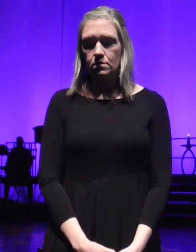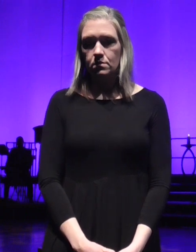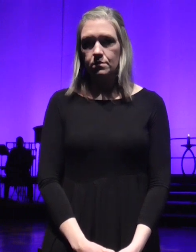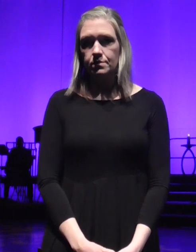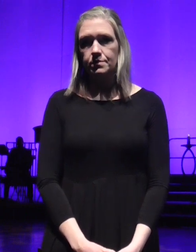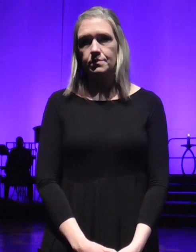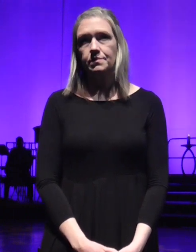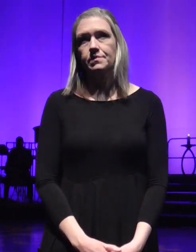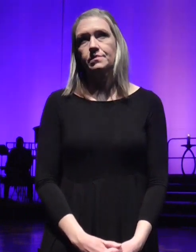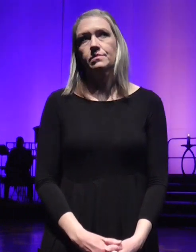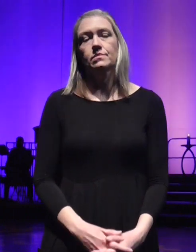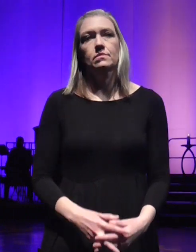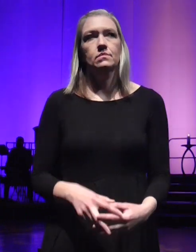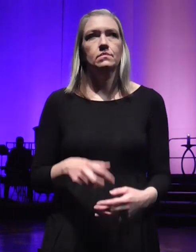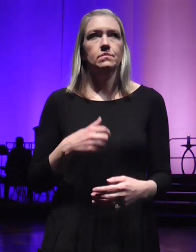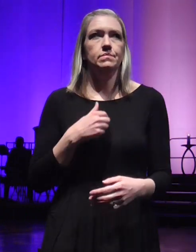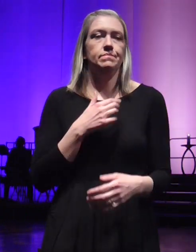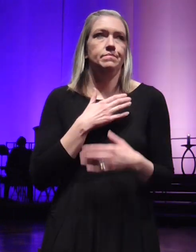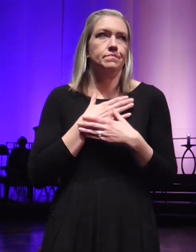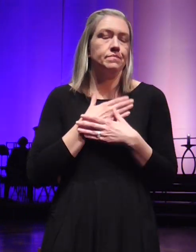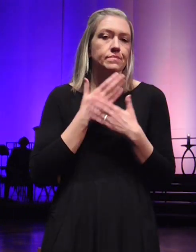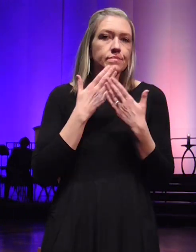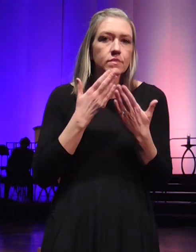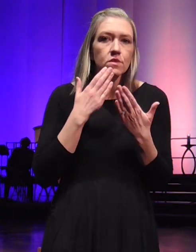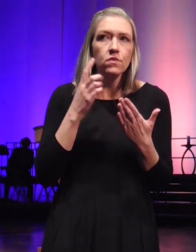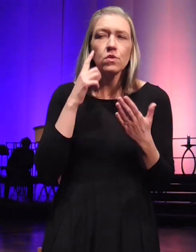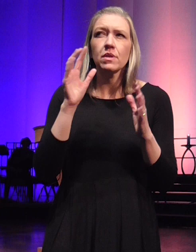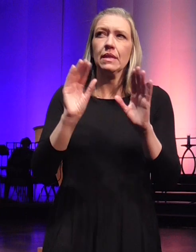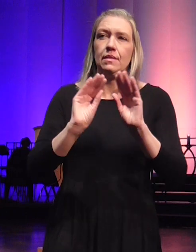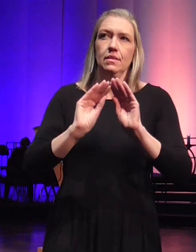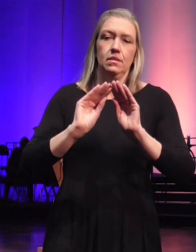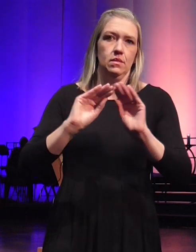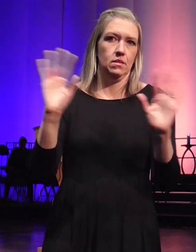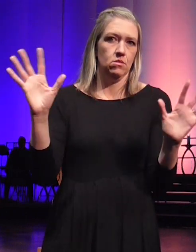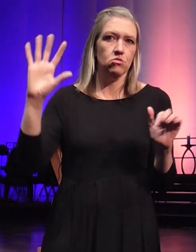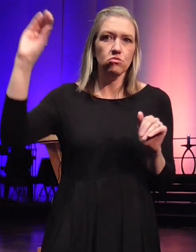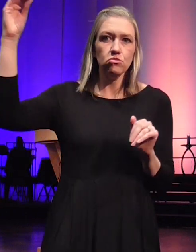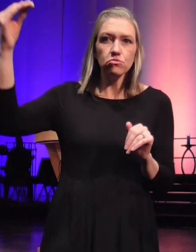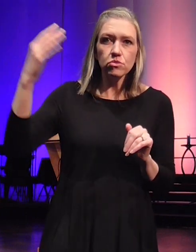I give thanks for the clarity, the grace of stillness.